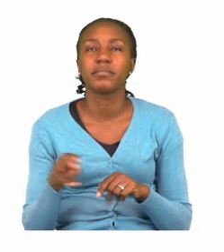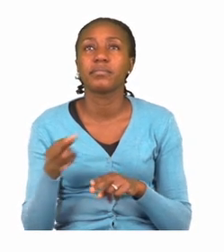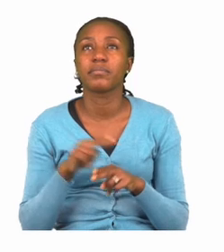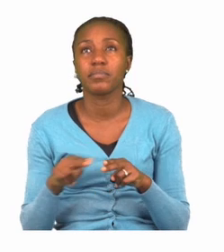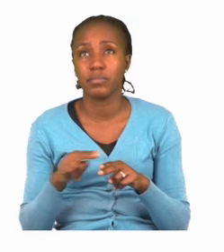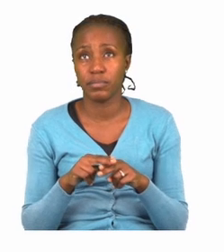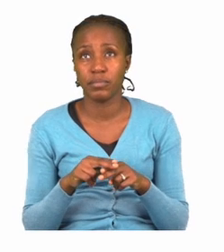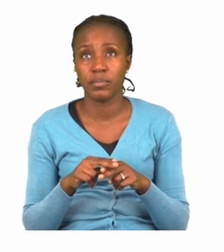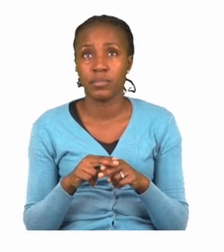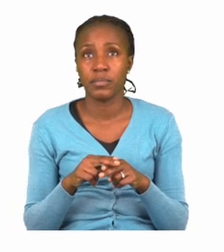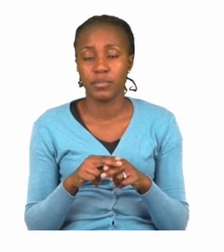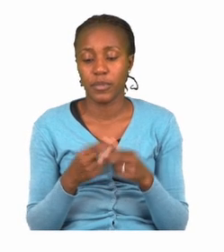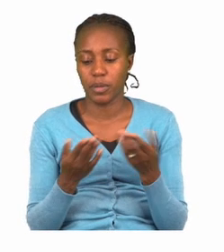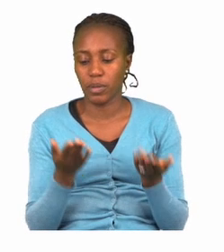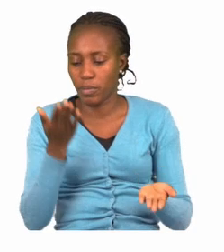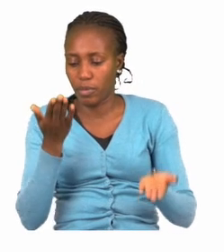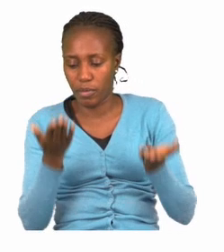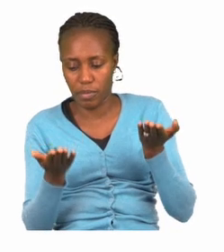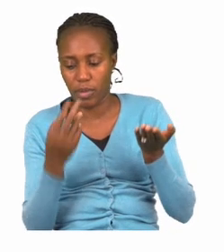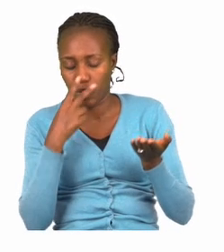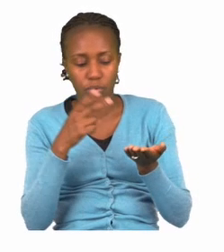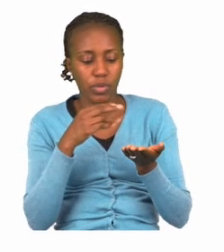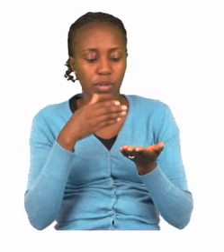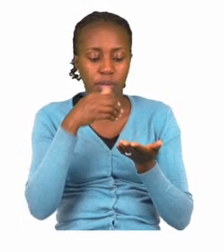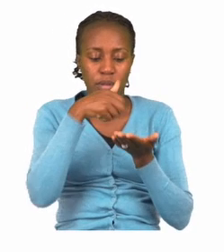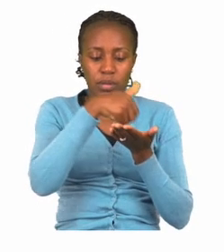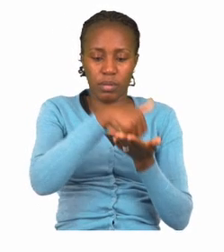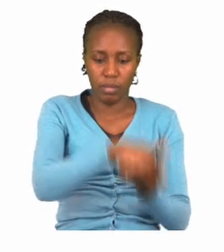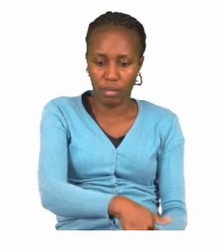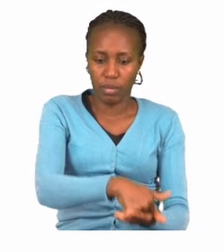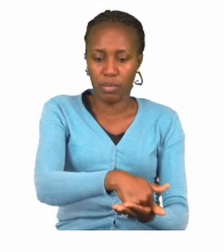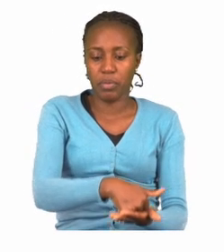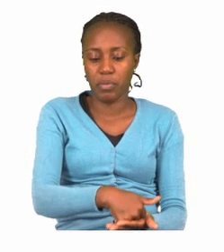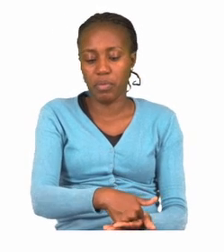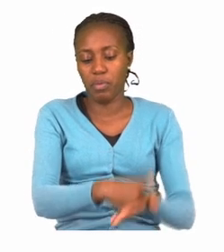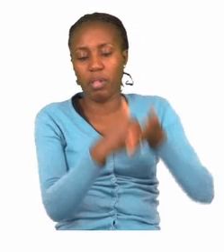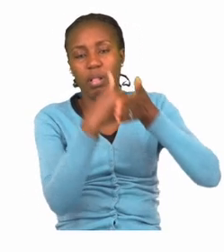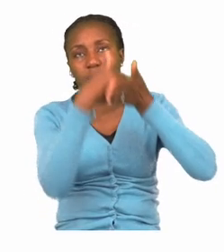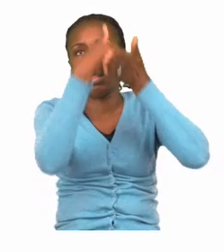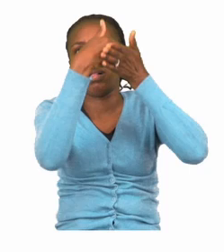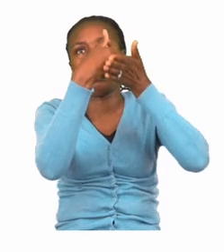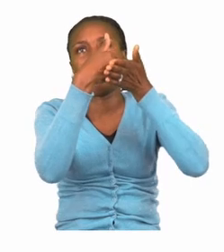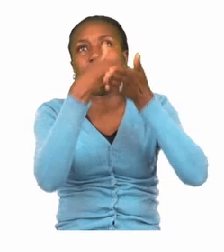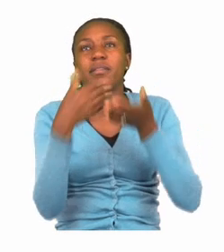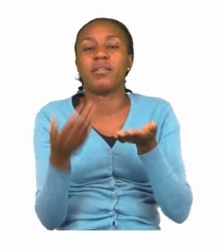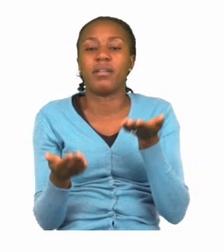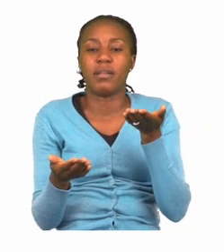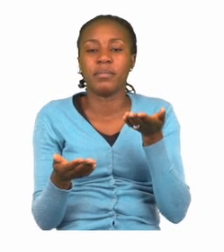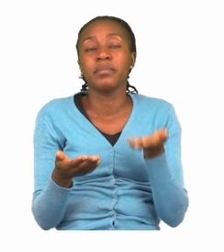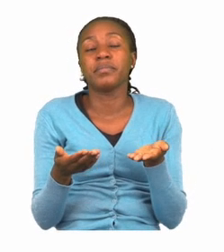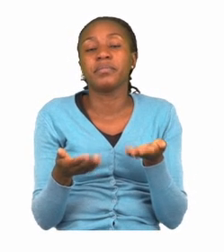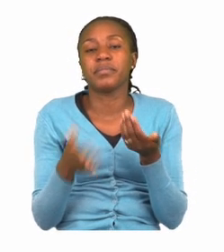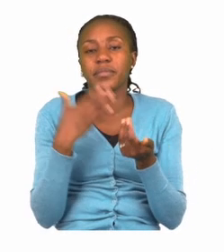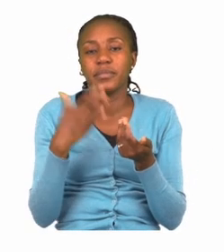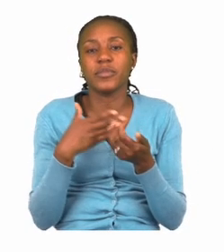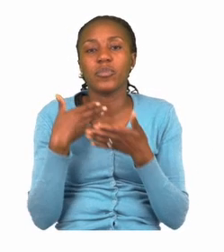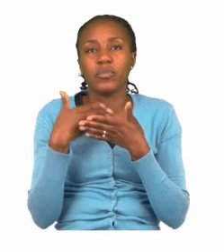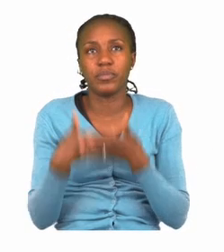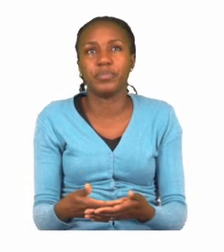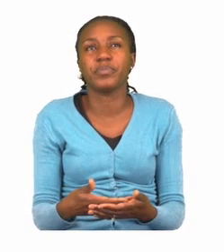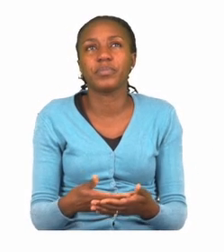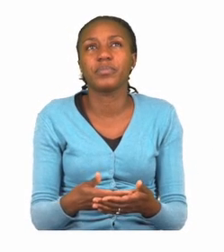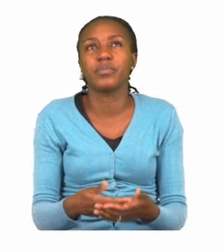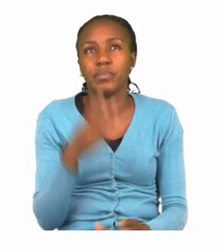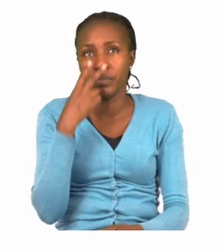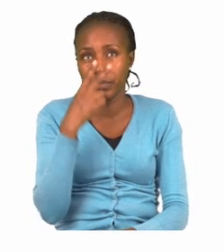balance scale. It says here that you have to look at the following scales and fill